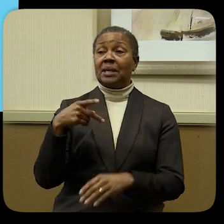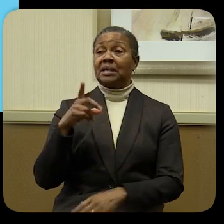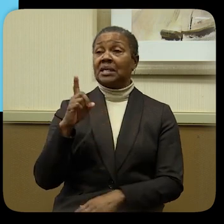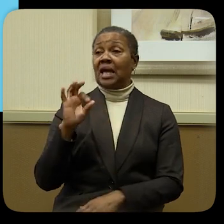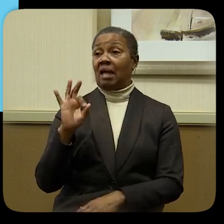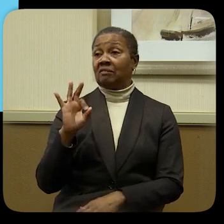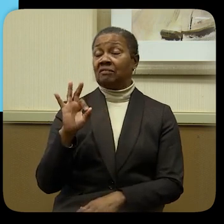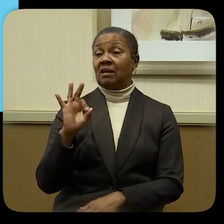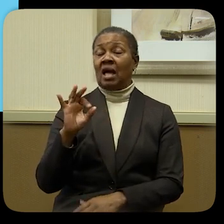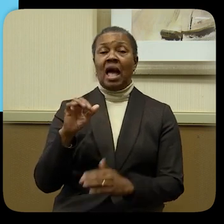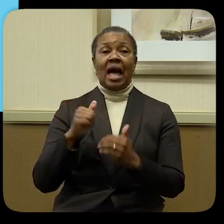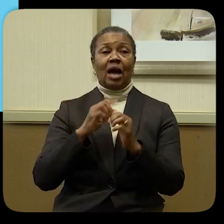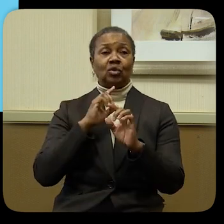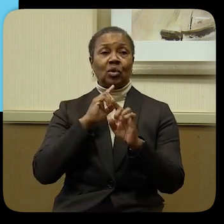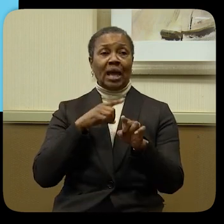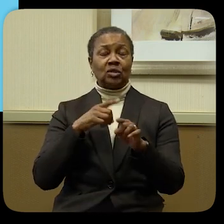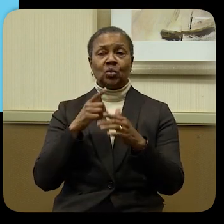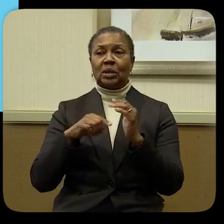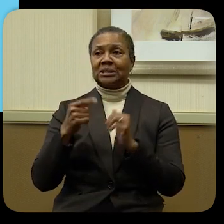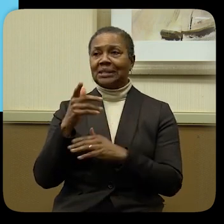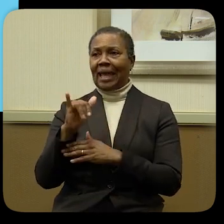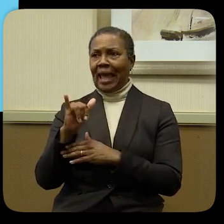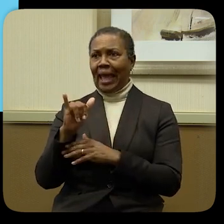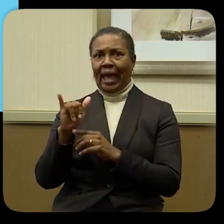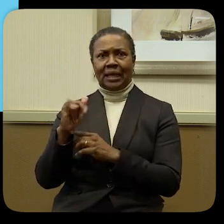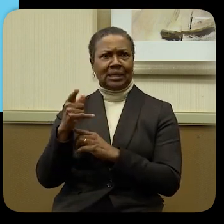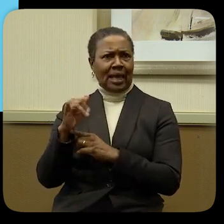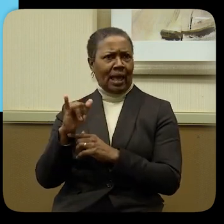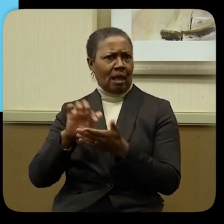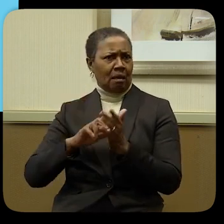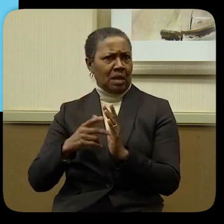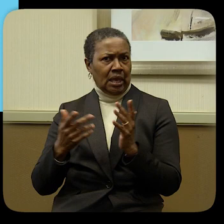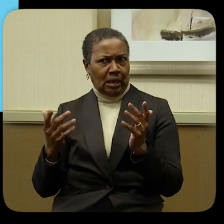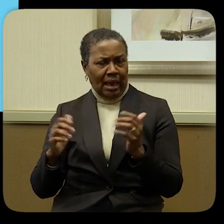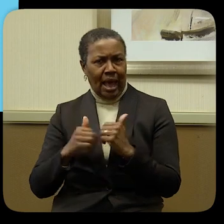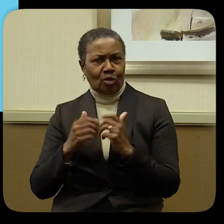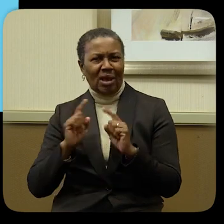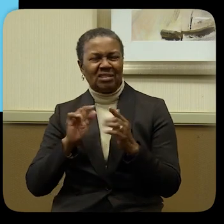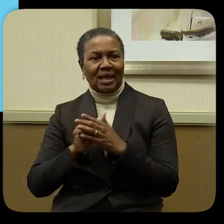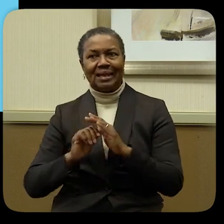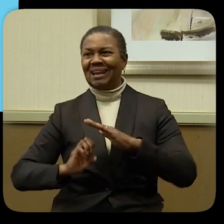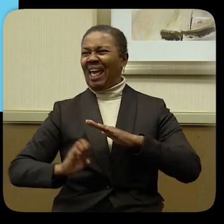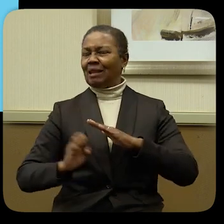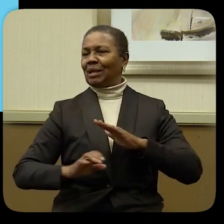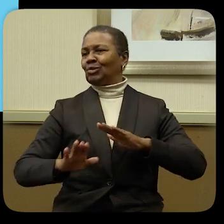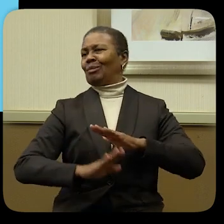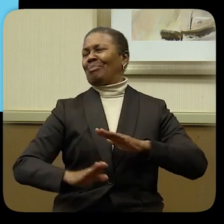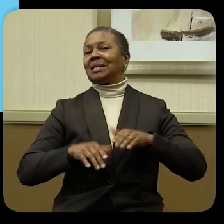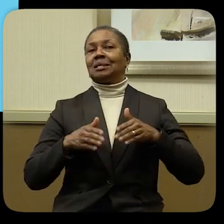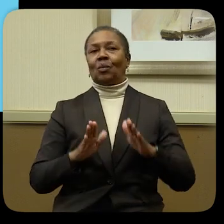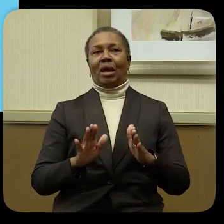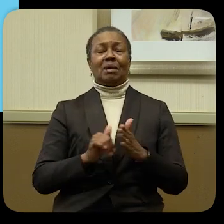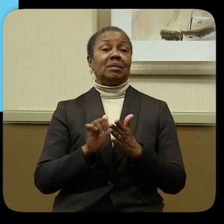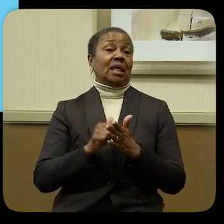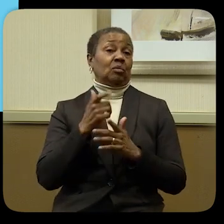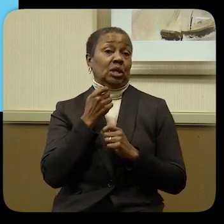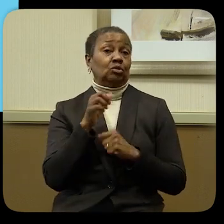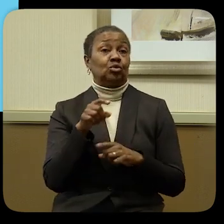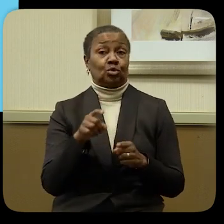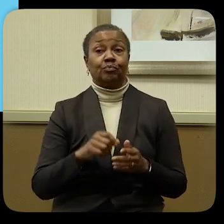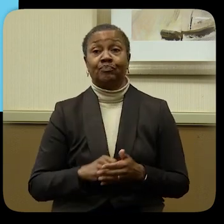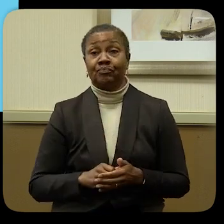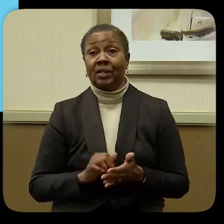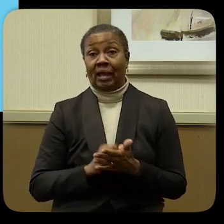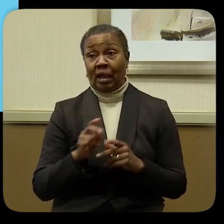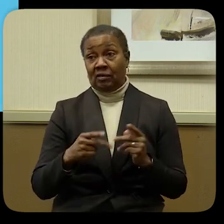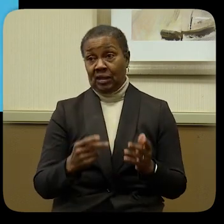of like how to answer what does gay mean, like in an elementary school way. So that might be something that interests you, that